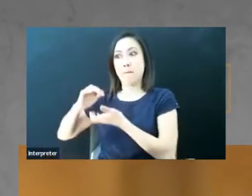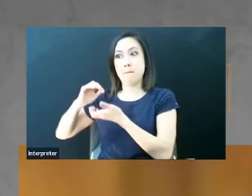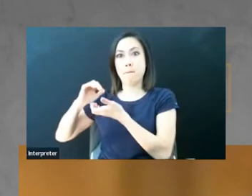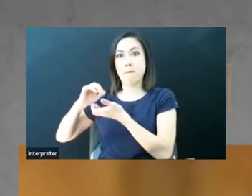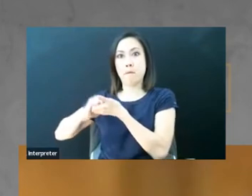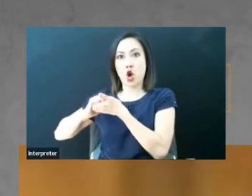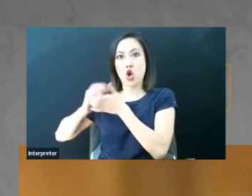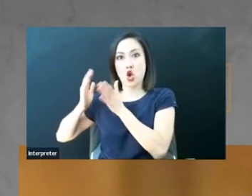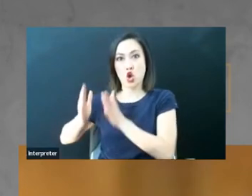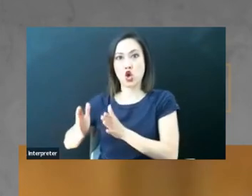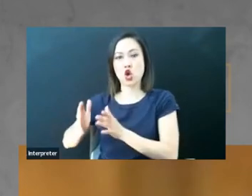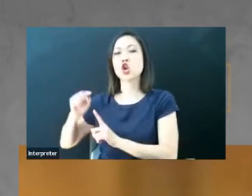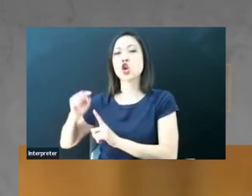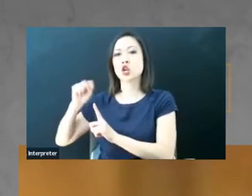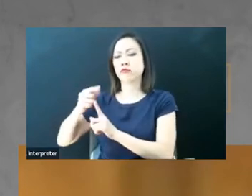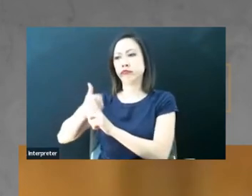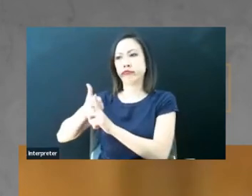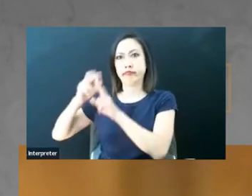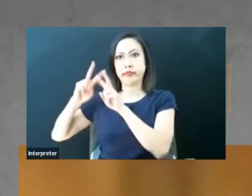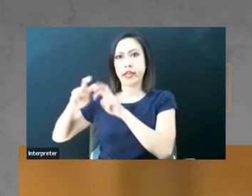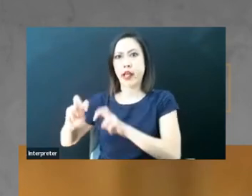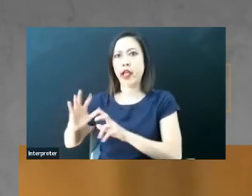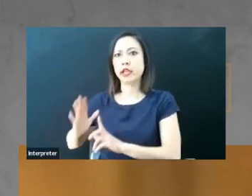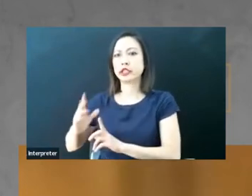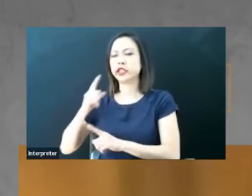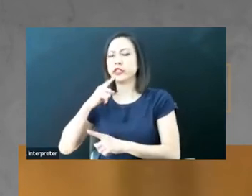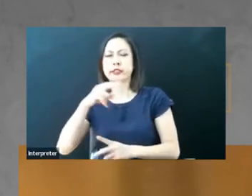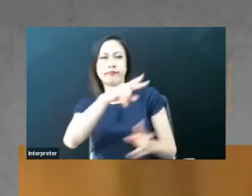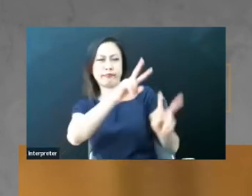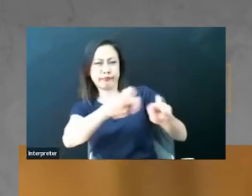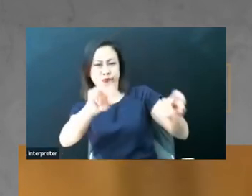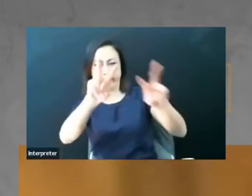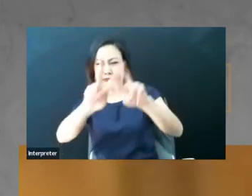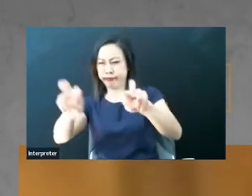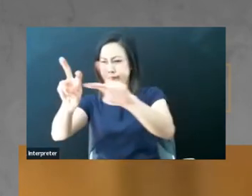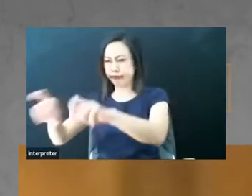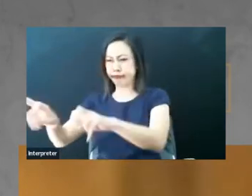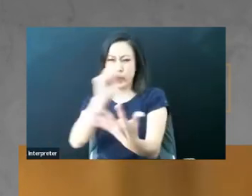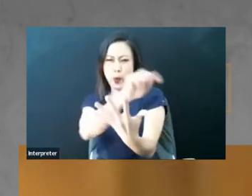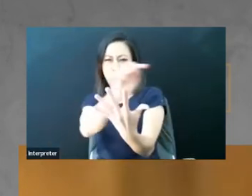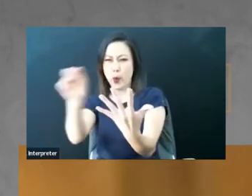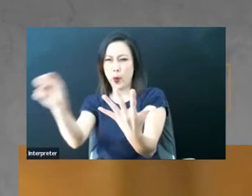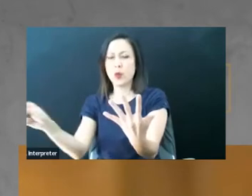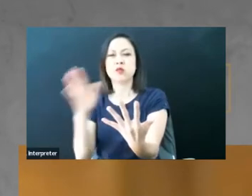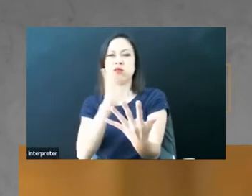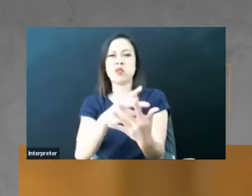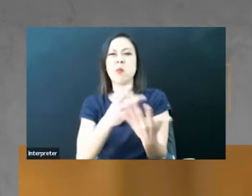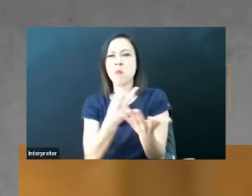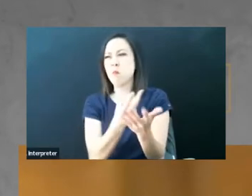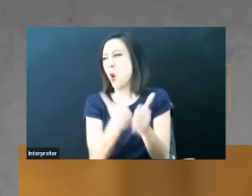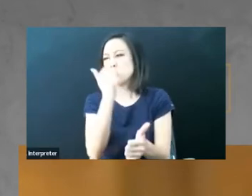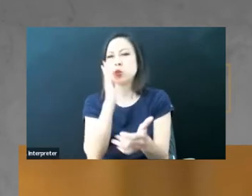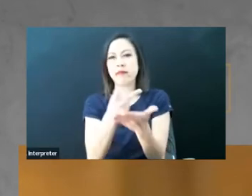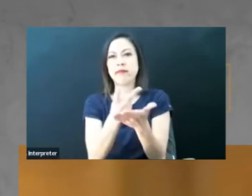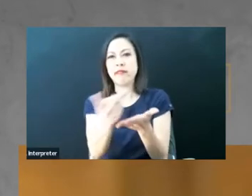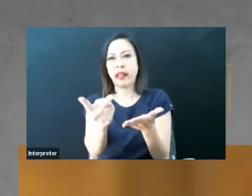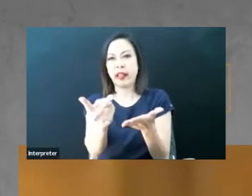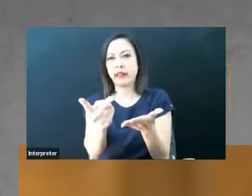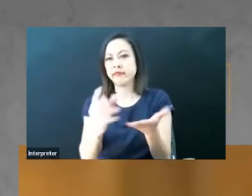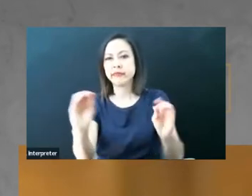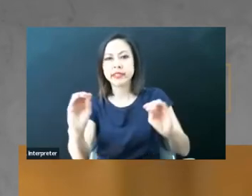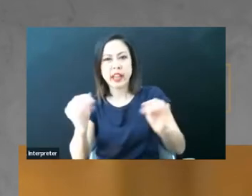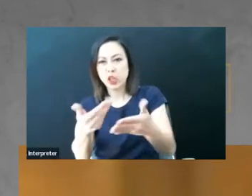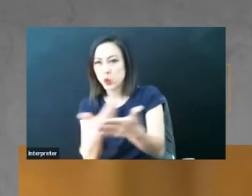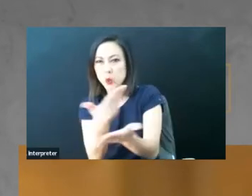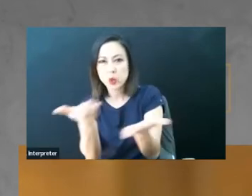the overwhelming majority of these will fail. There is nothing differentiated. There is nothing here. Now, if you fast forward, most certainly, I think